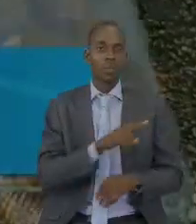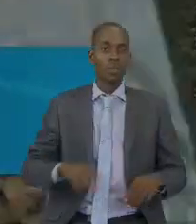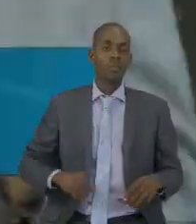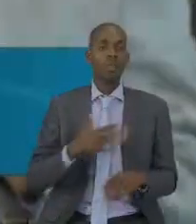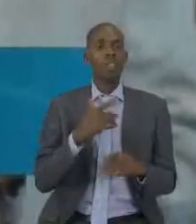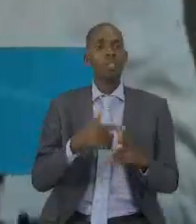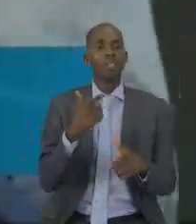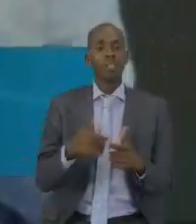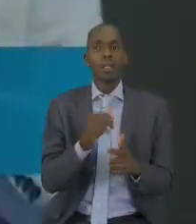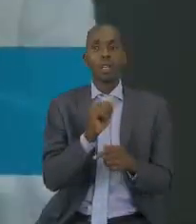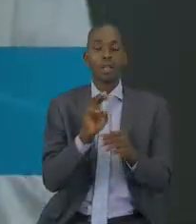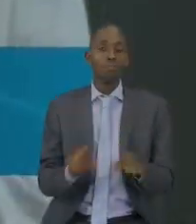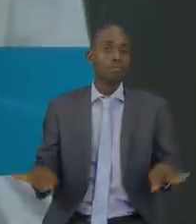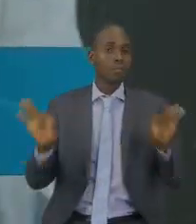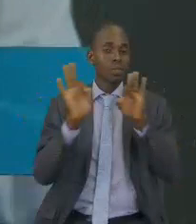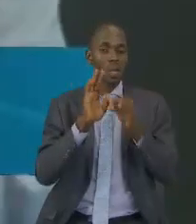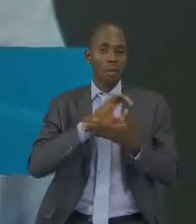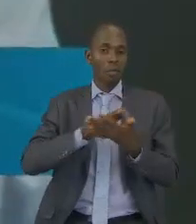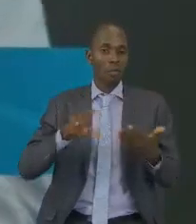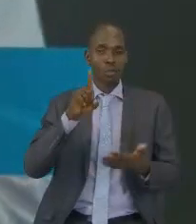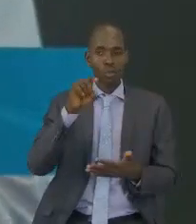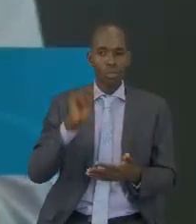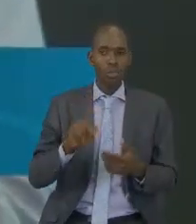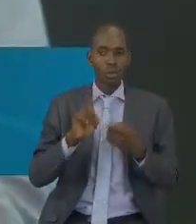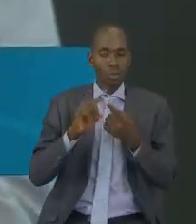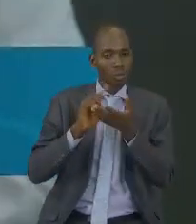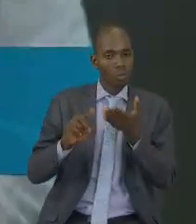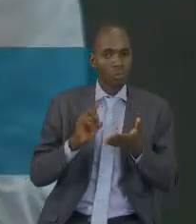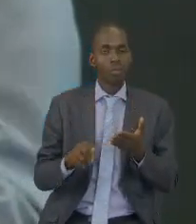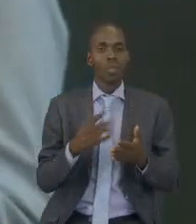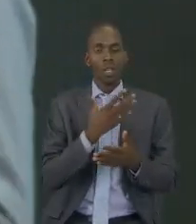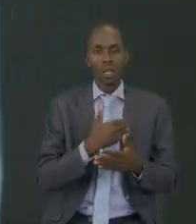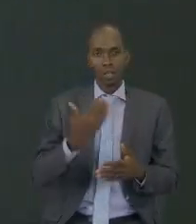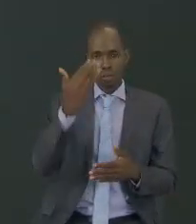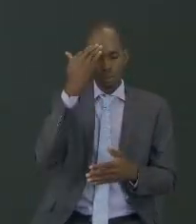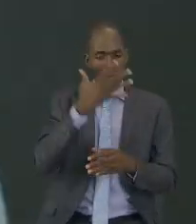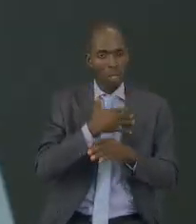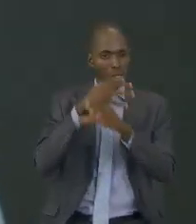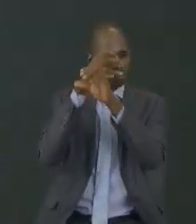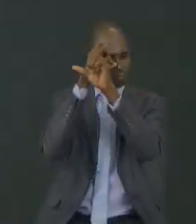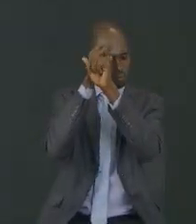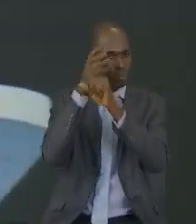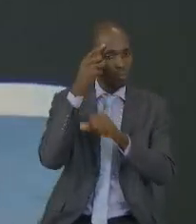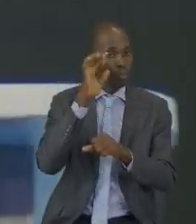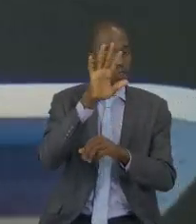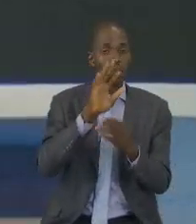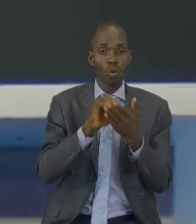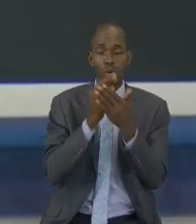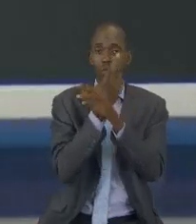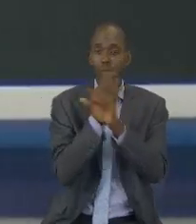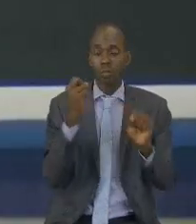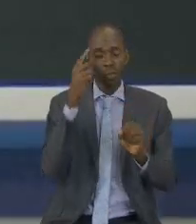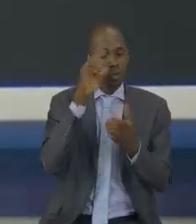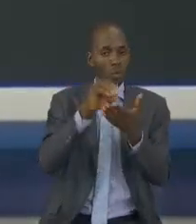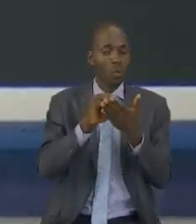important verse, something you ought to notice and underline for your redemption, for your freedom, and